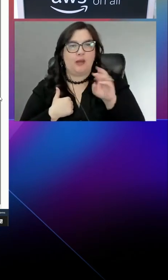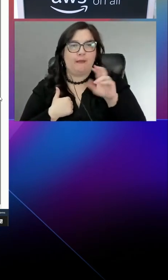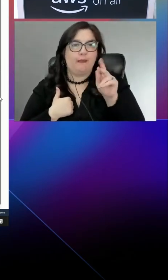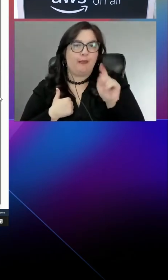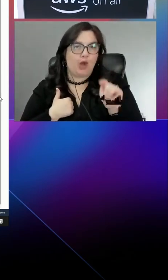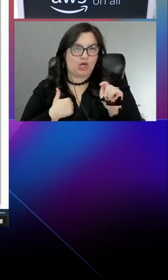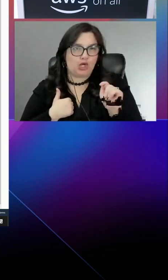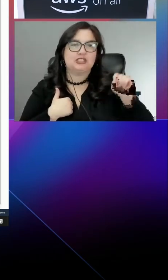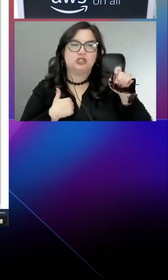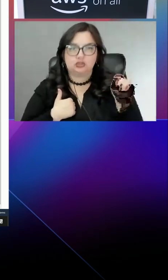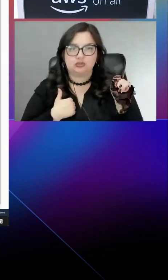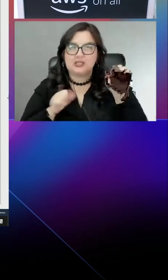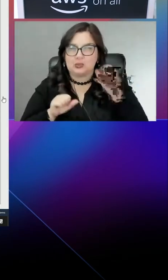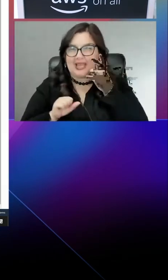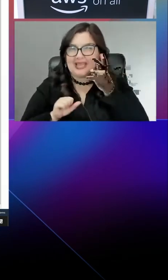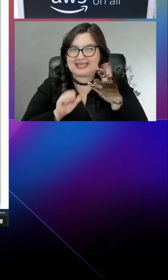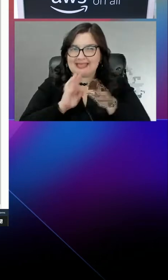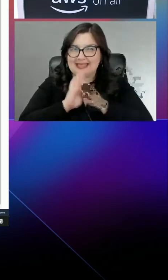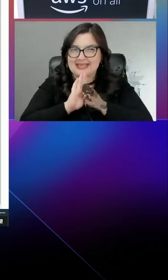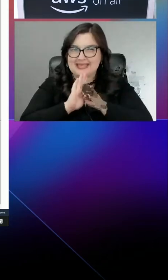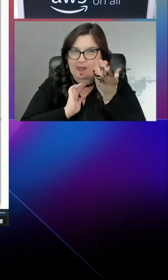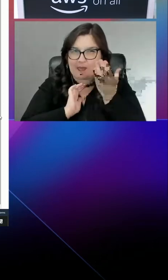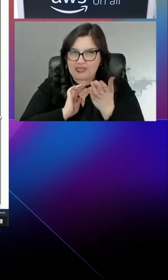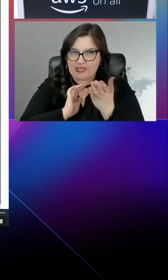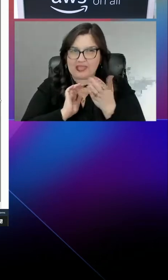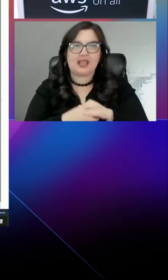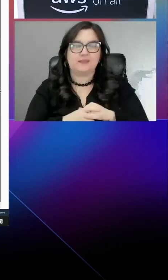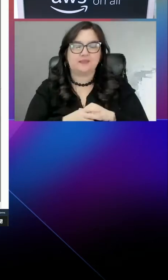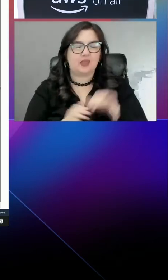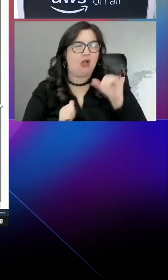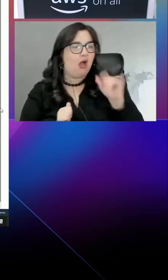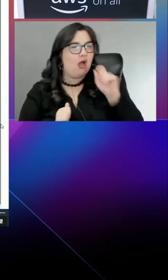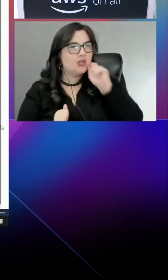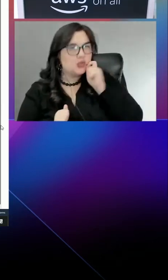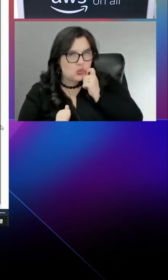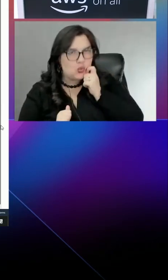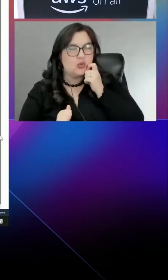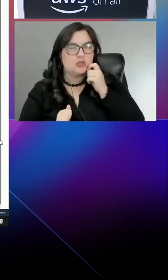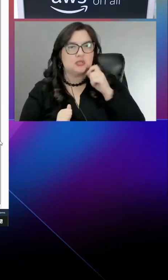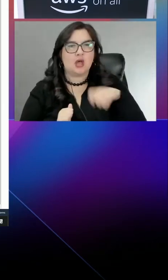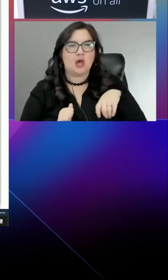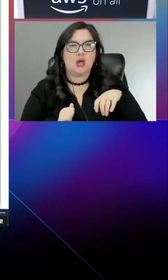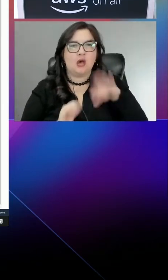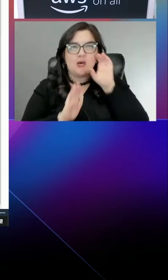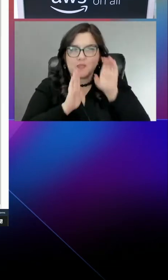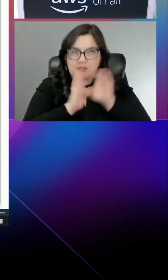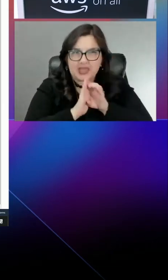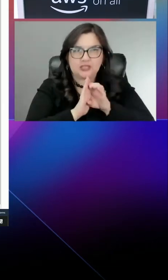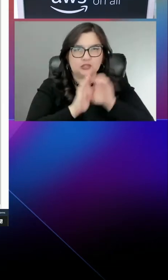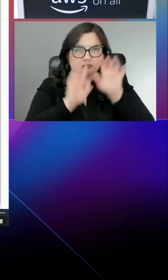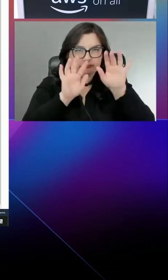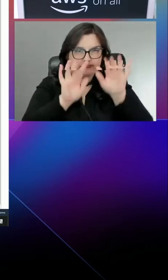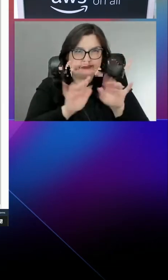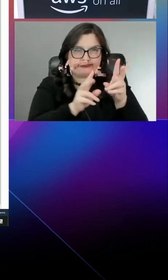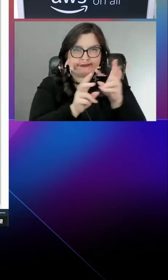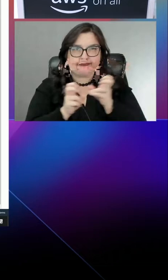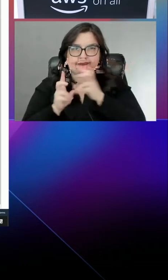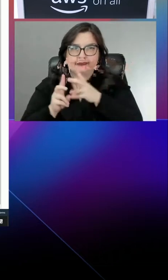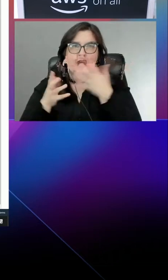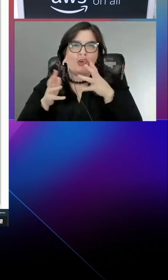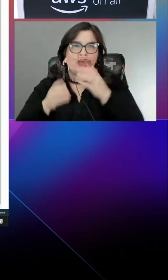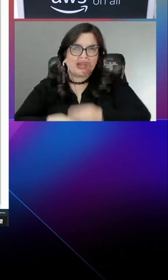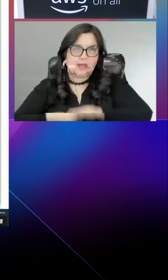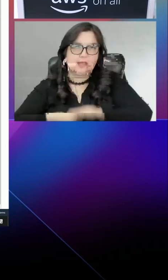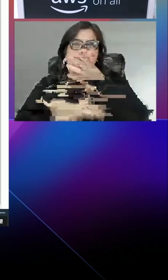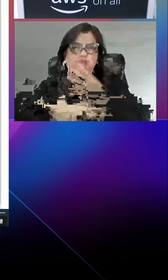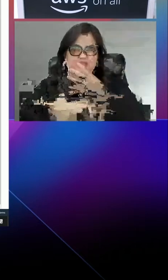here. Let's see. Cool. So it read the image and automatically populated this Yeah, it table on the already right. populated this table. It